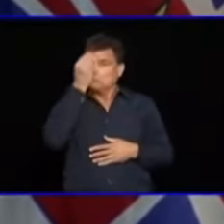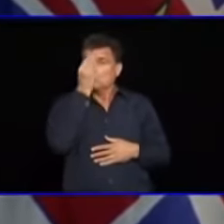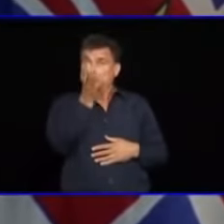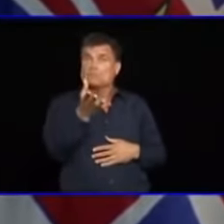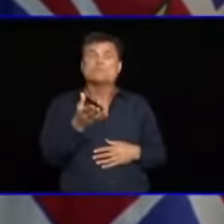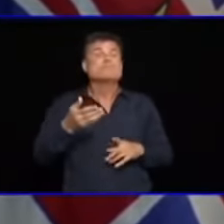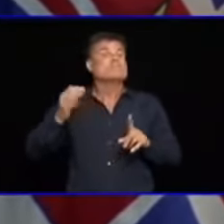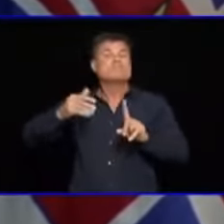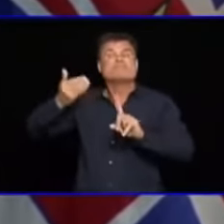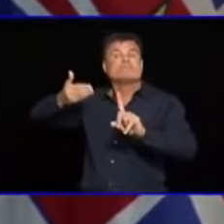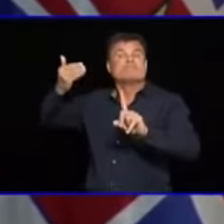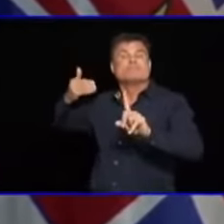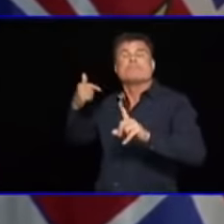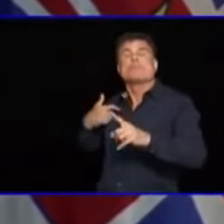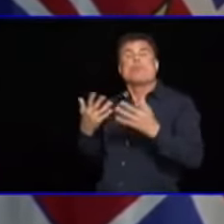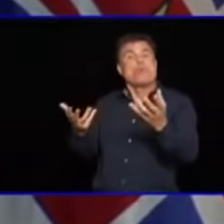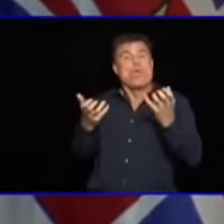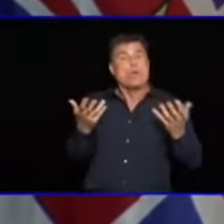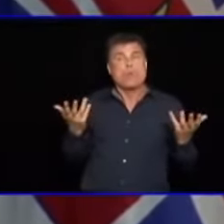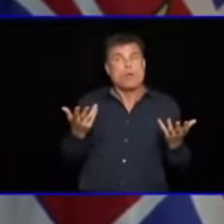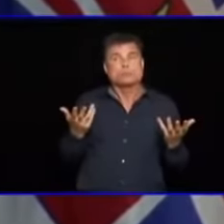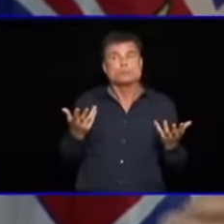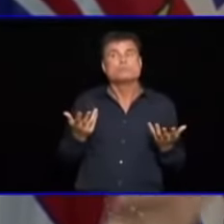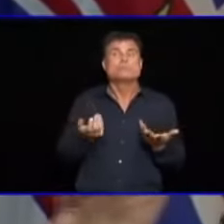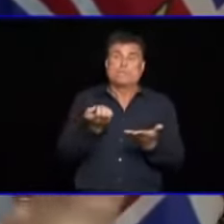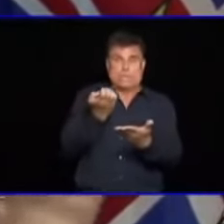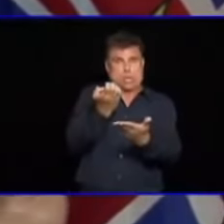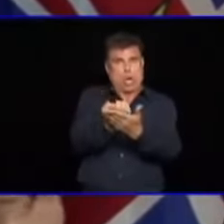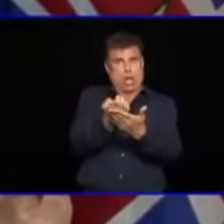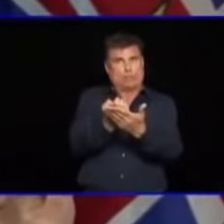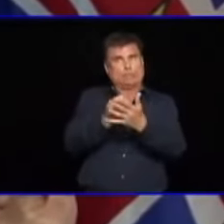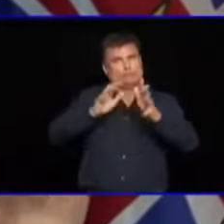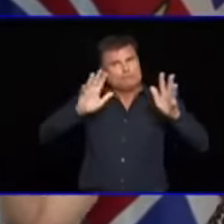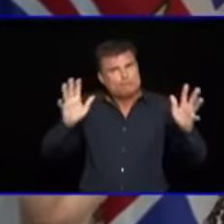as we need to be to open up as much as